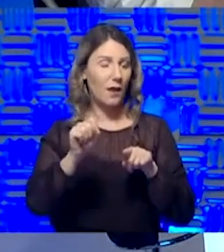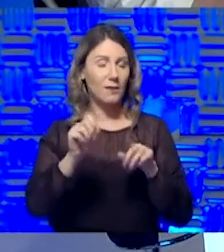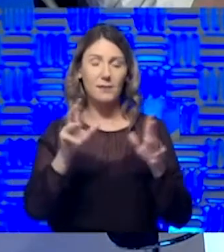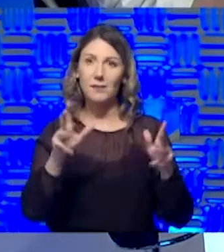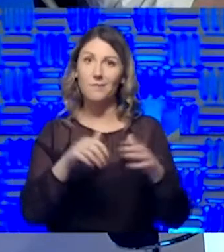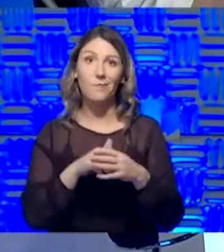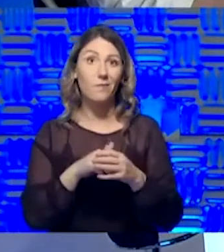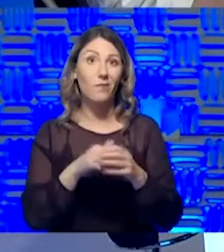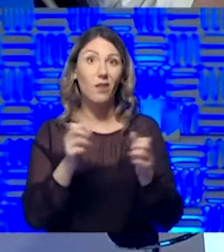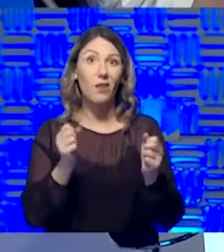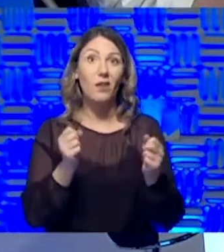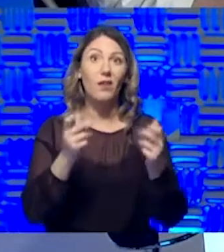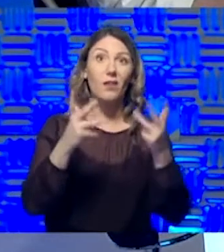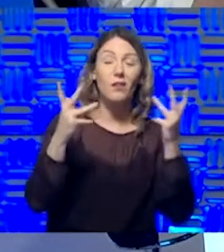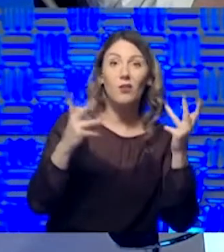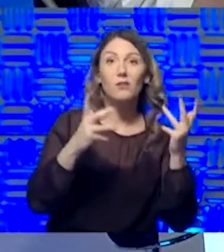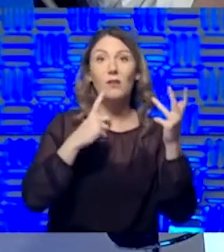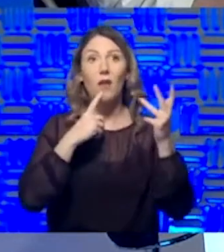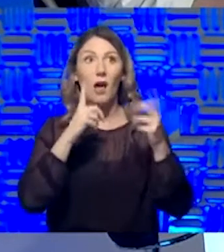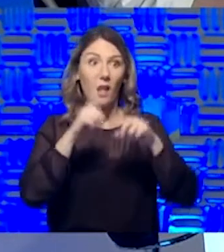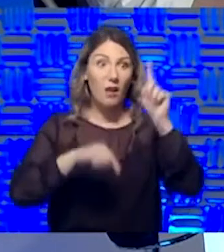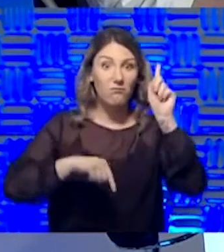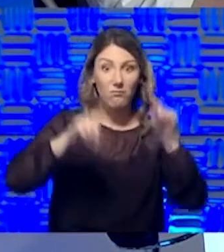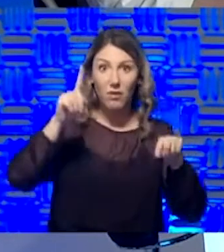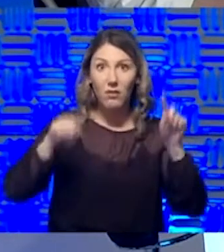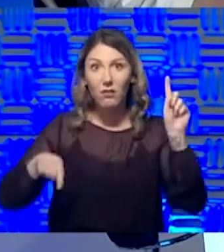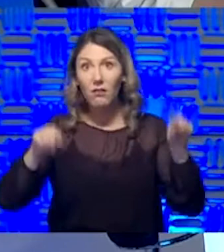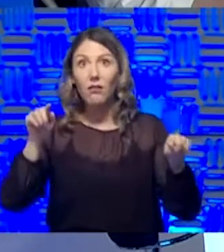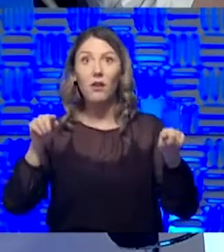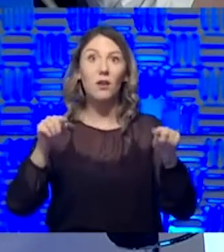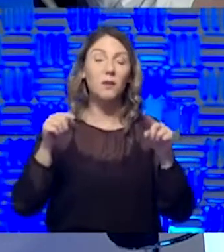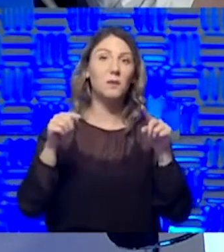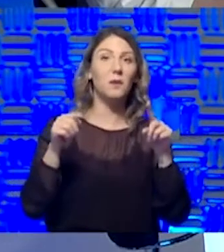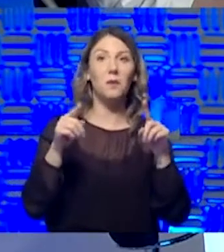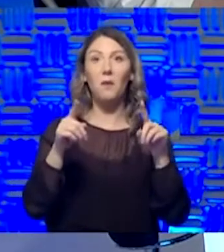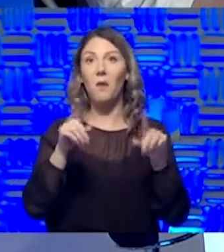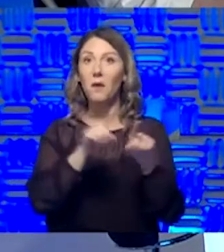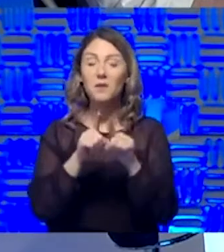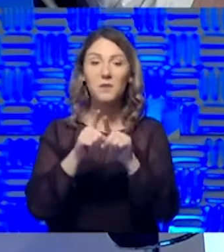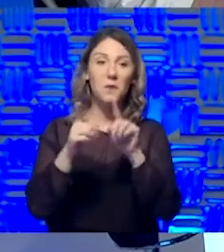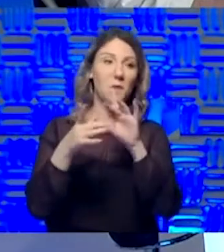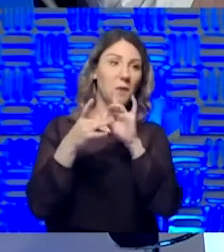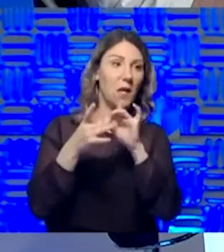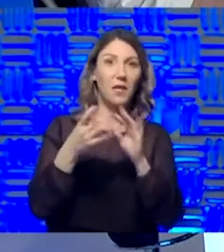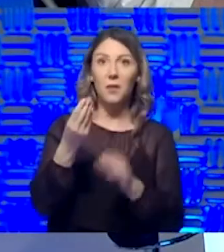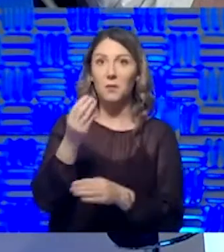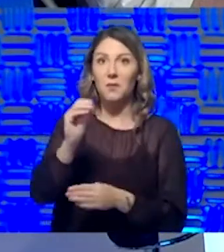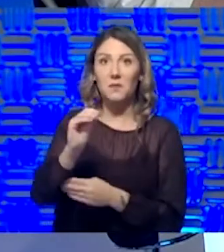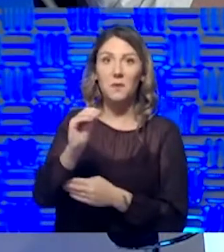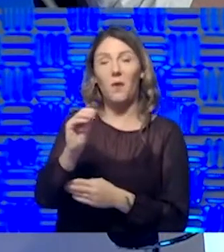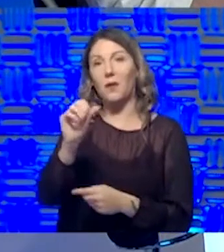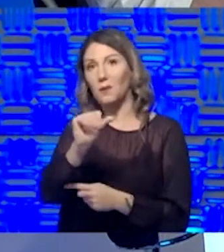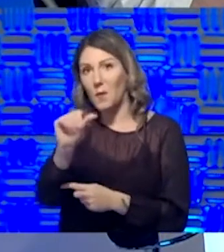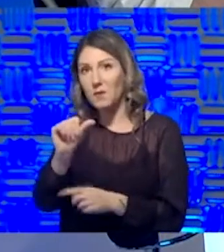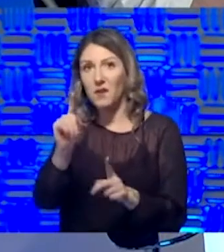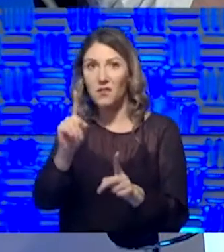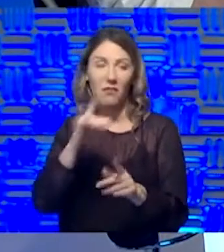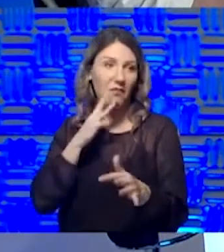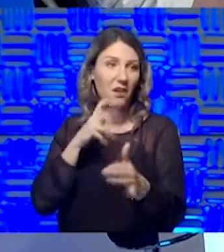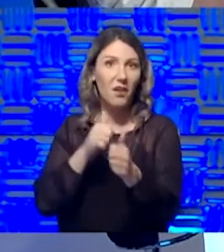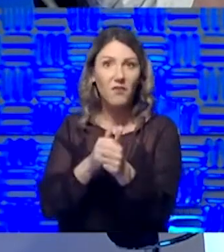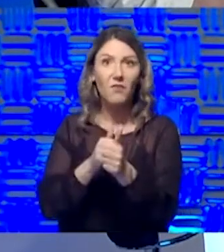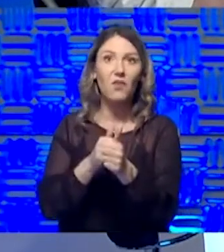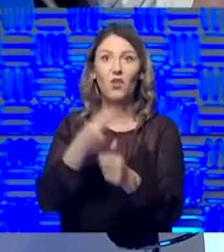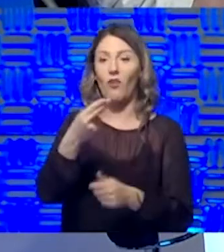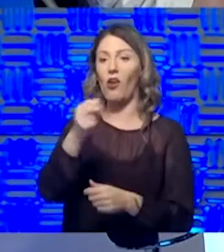I mean, there's a lot of sort of gloom and doom out there. I mean, even the Missouri Association has put out some stuff that updated the Harvard